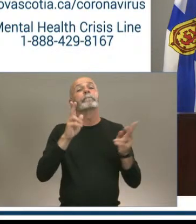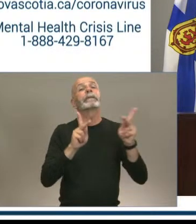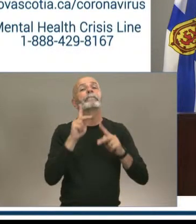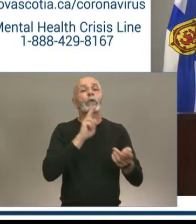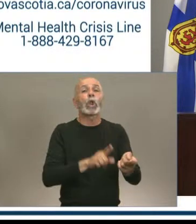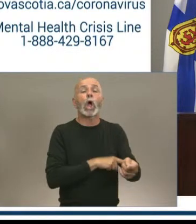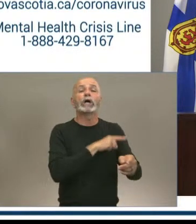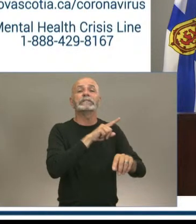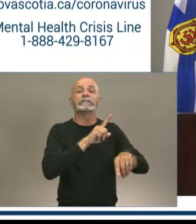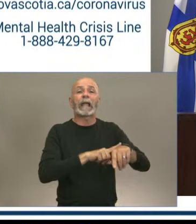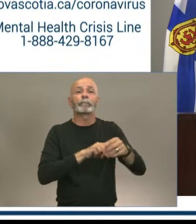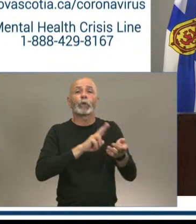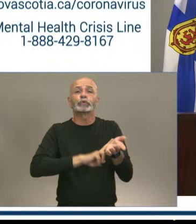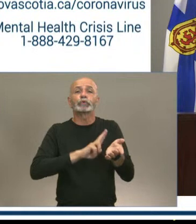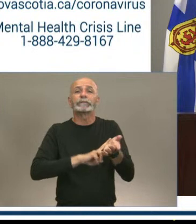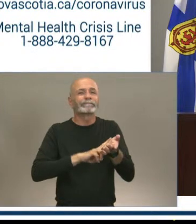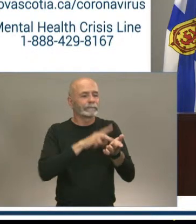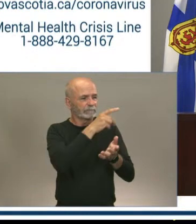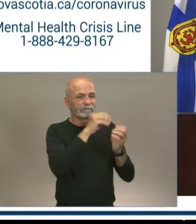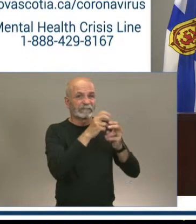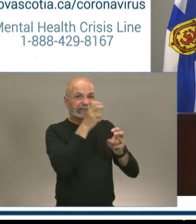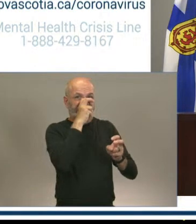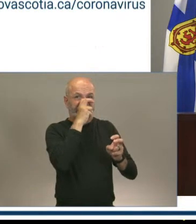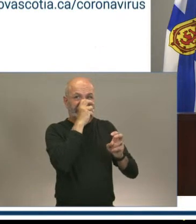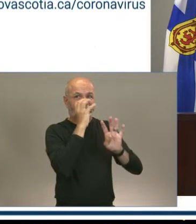still facing some restrictions.